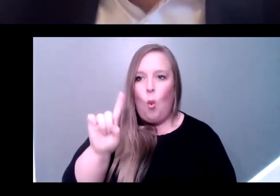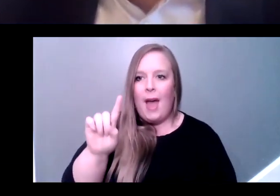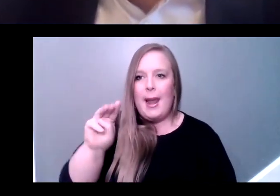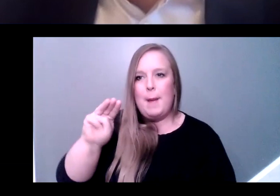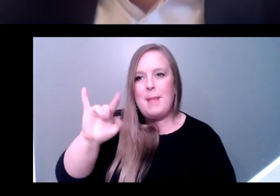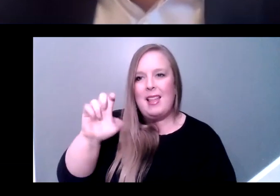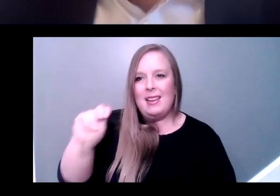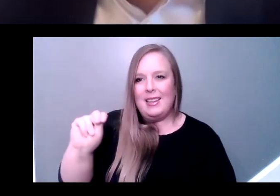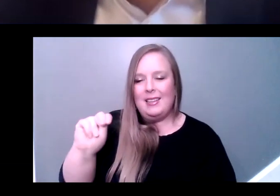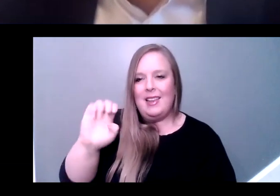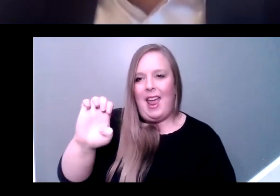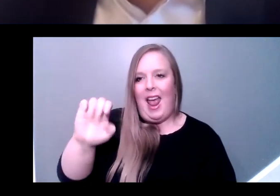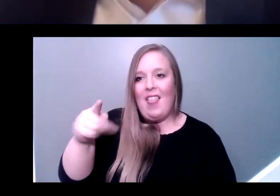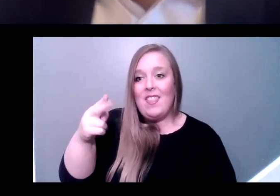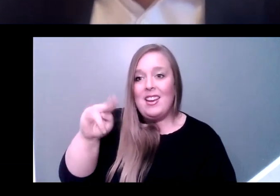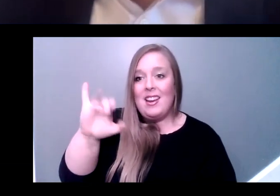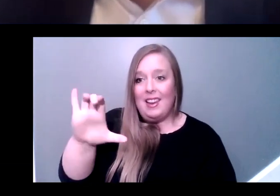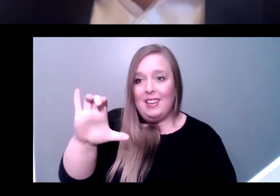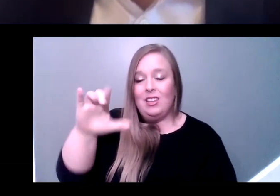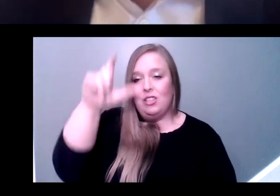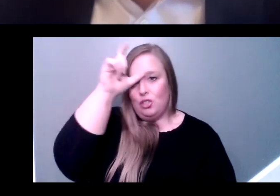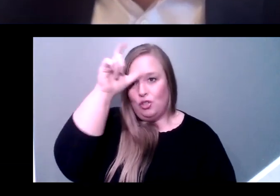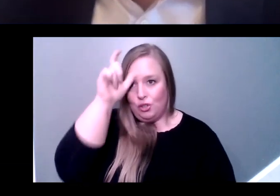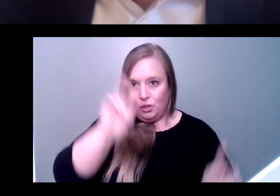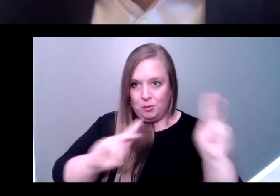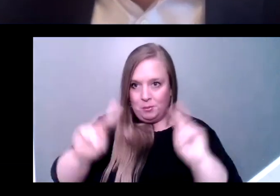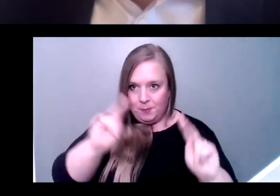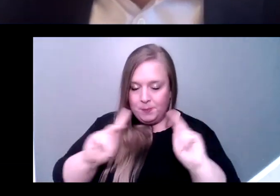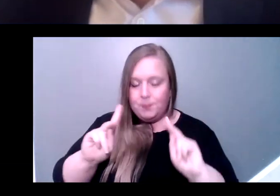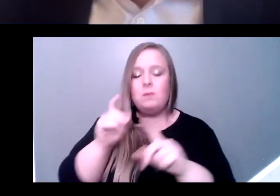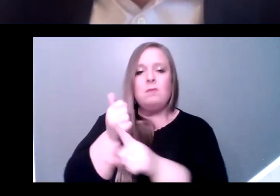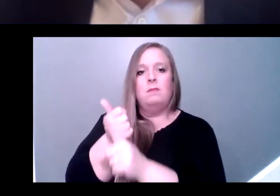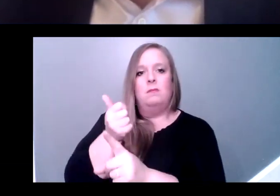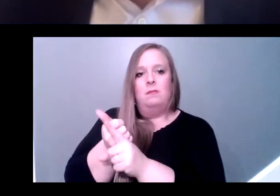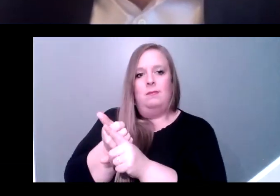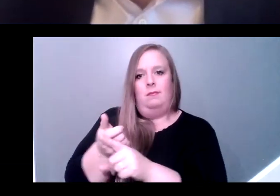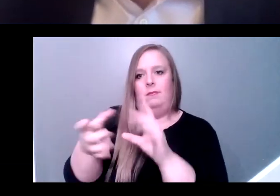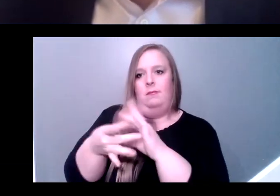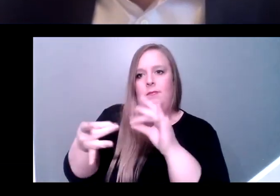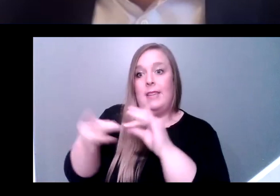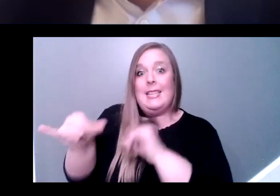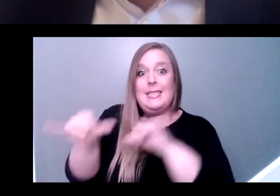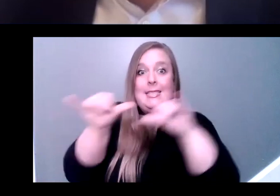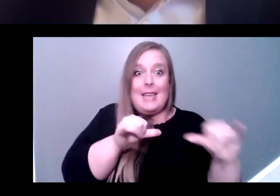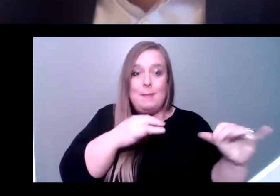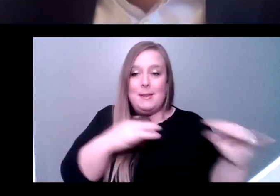monument called Gazimestan. And the speech at the monument,